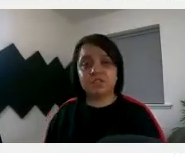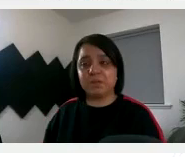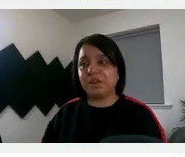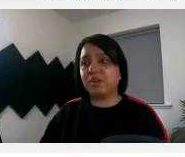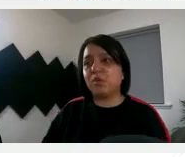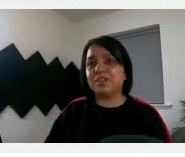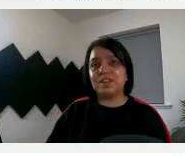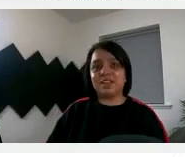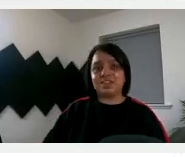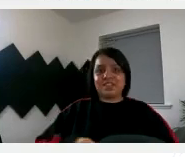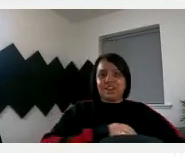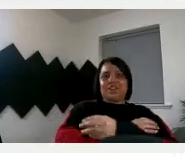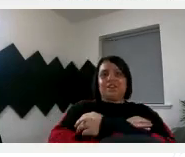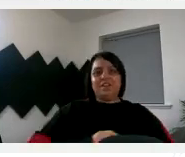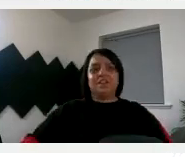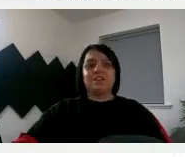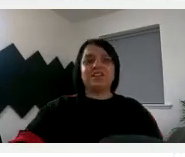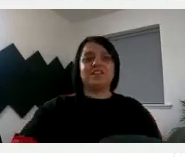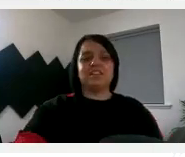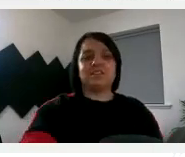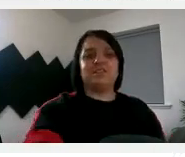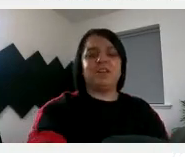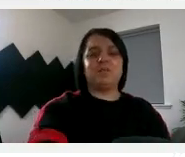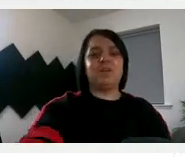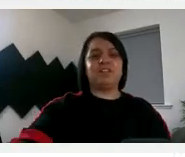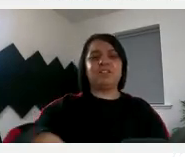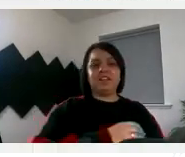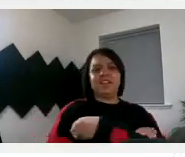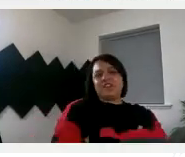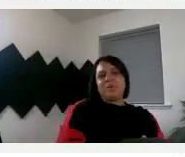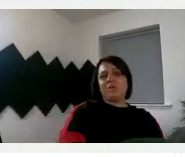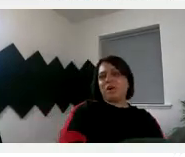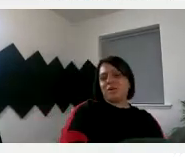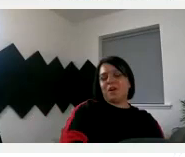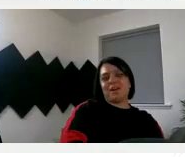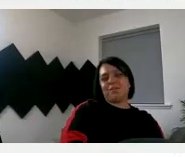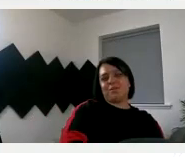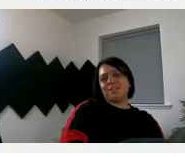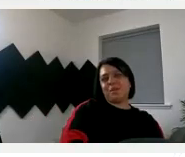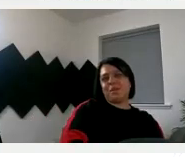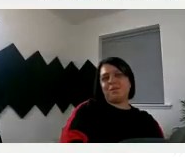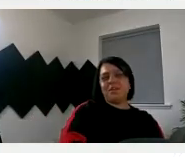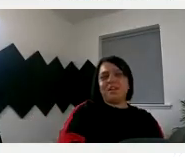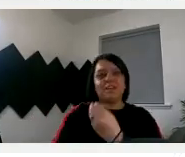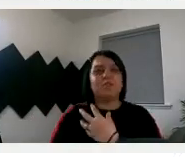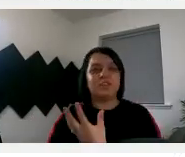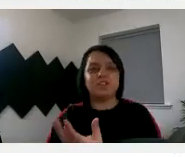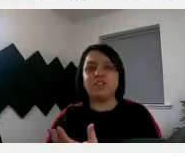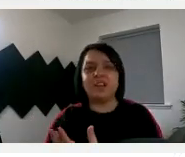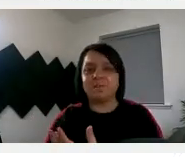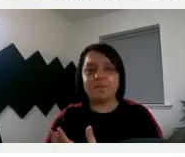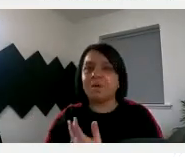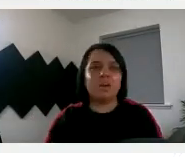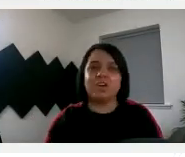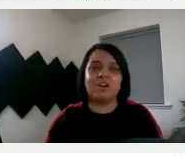for someone and they walked in and they just sat on their sofa on the thing and think, you know what, wagwan man, what are you saying, bro? And they're talking to you like